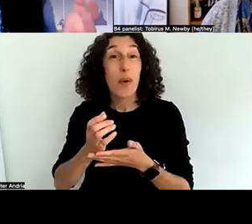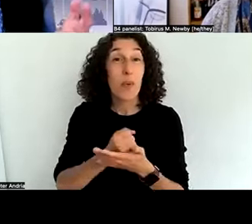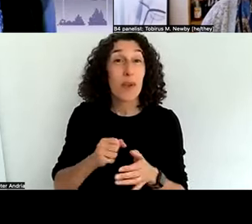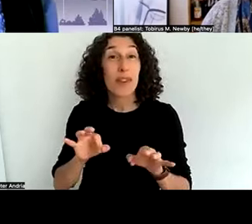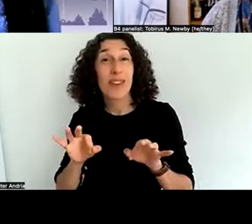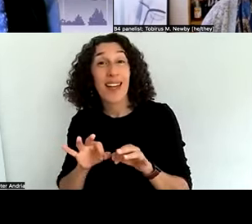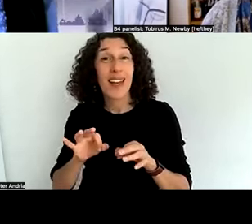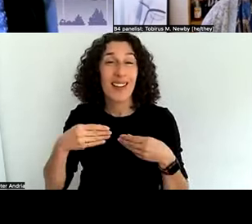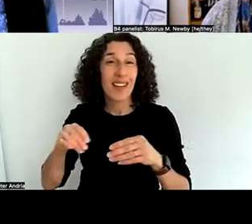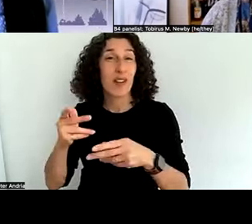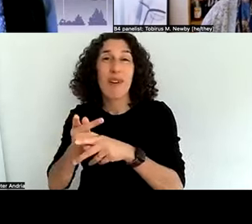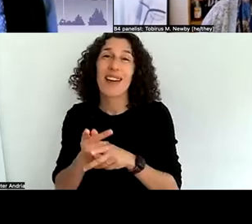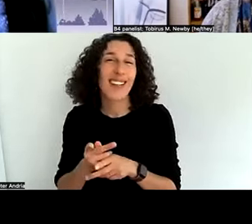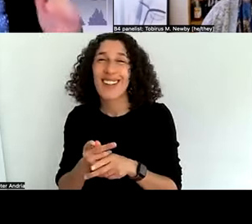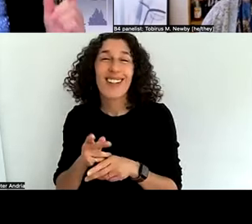is like